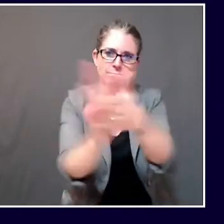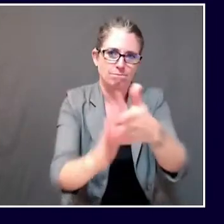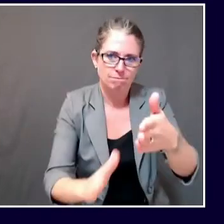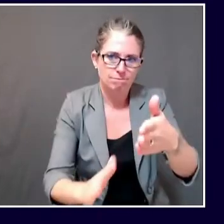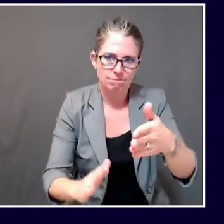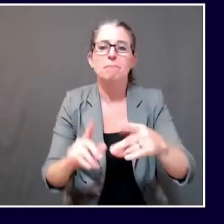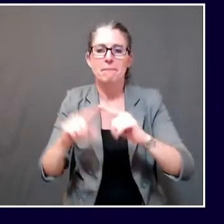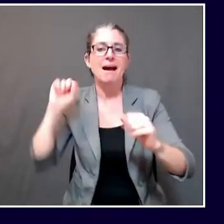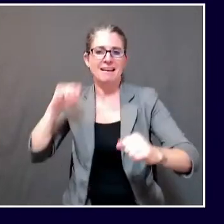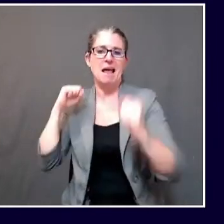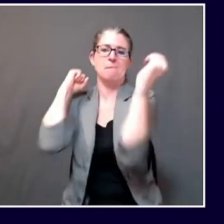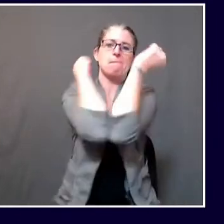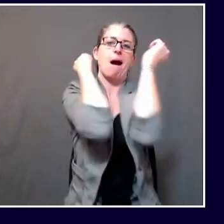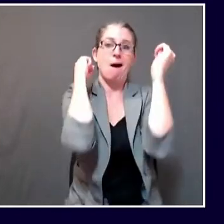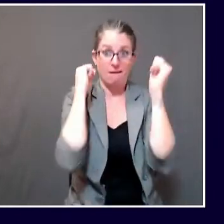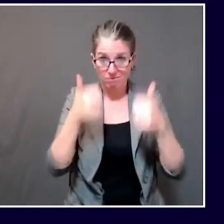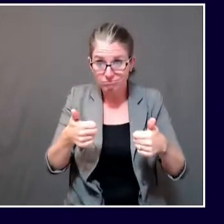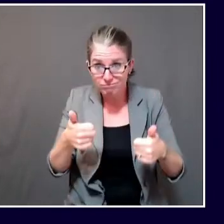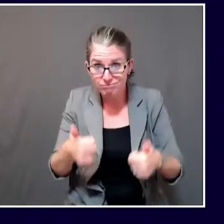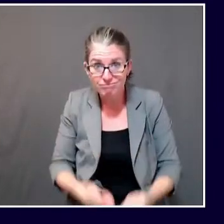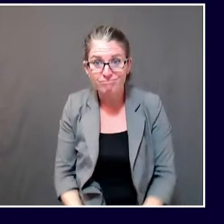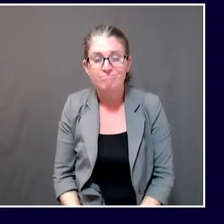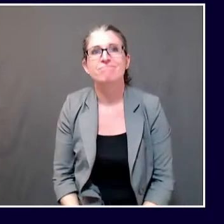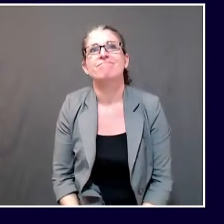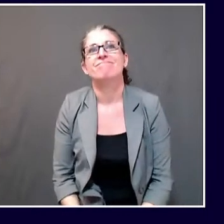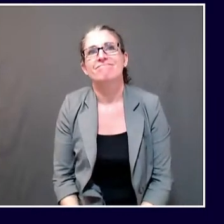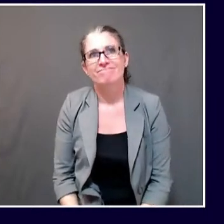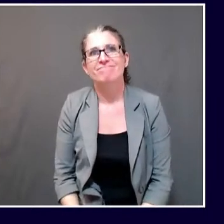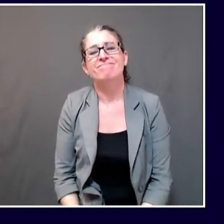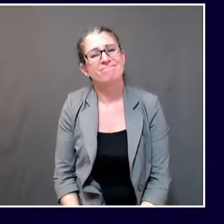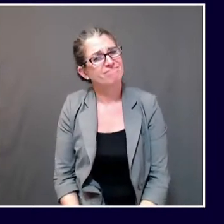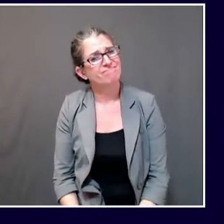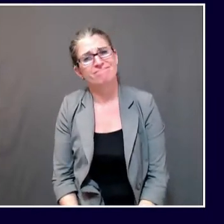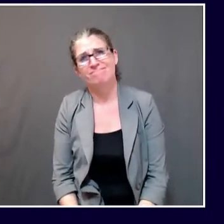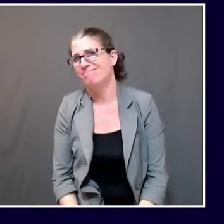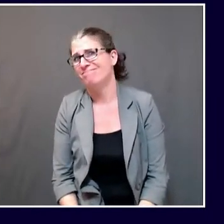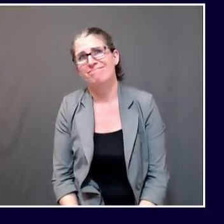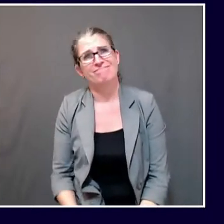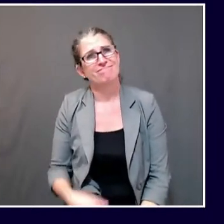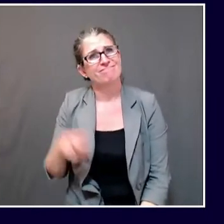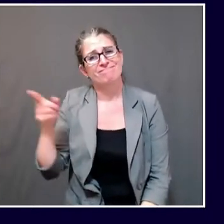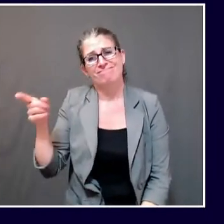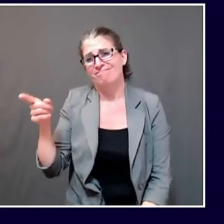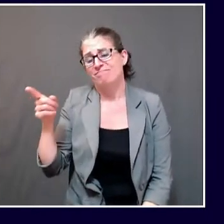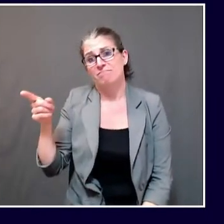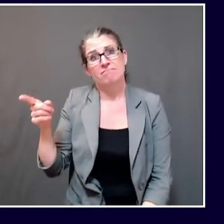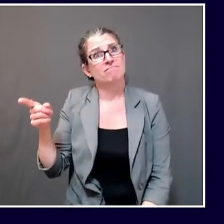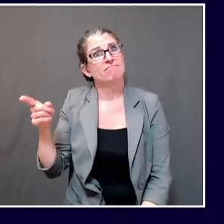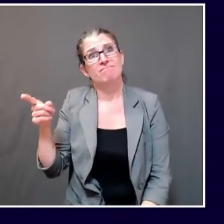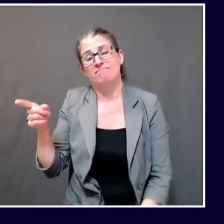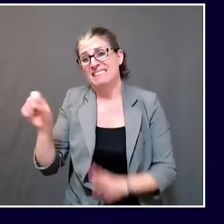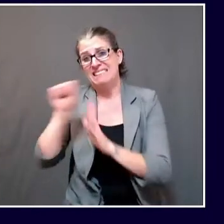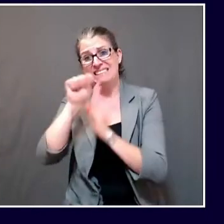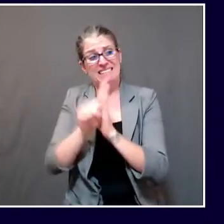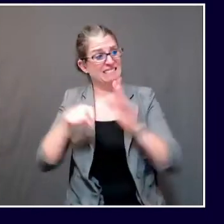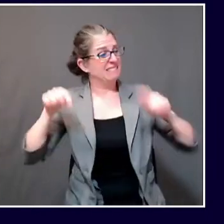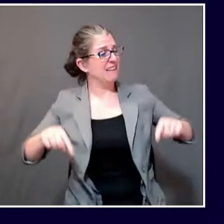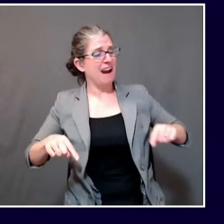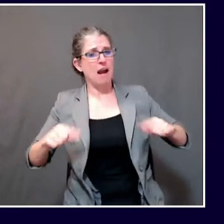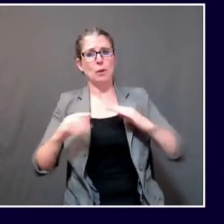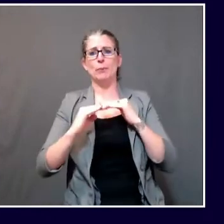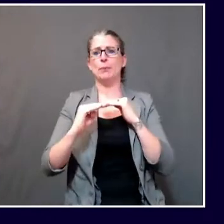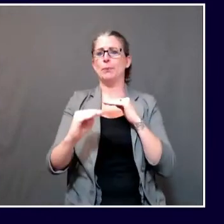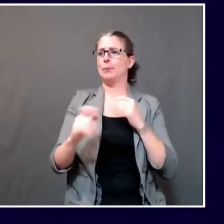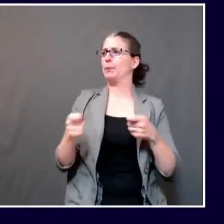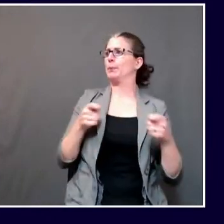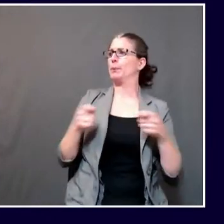we are where we are right now with respect to COVID-19 as a state. So I really do thank them, congratulate